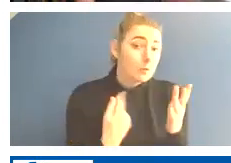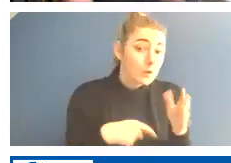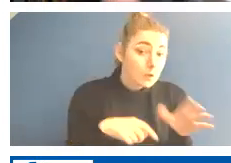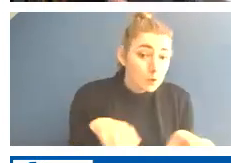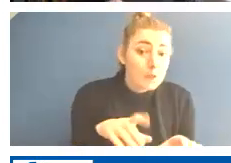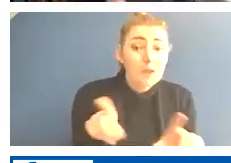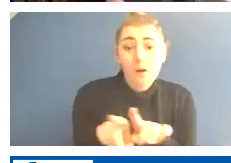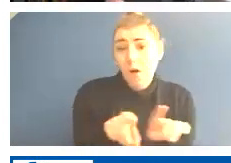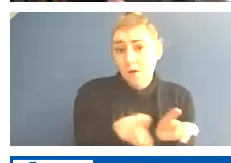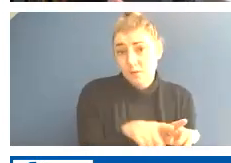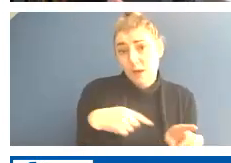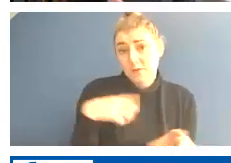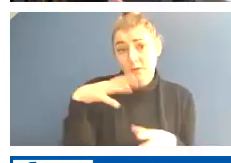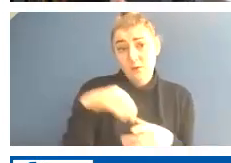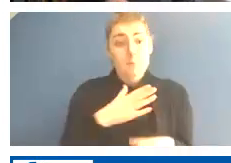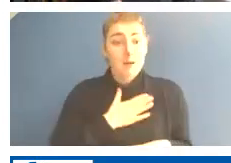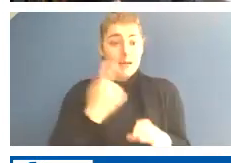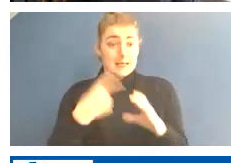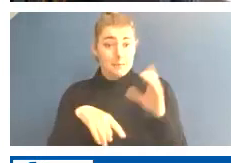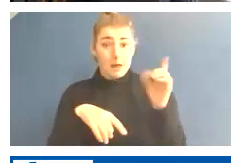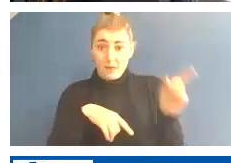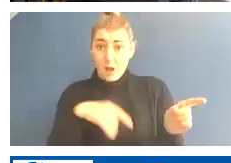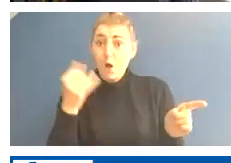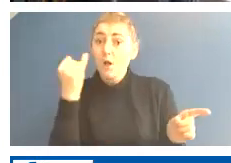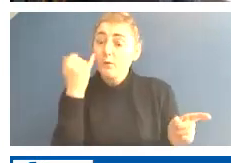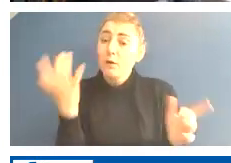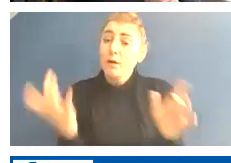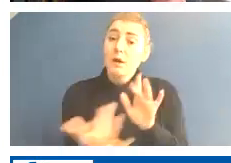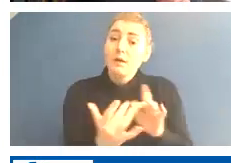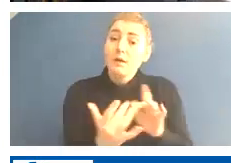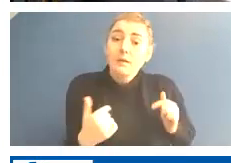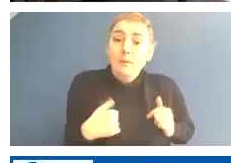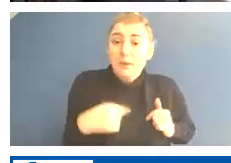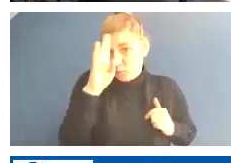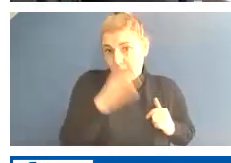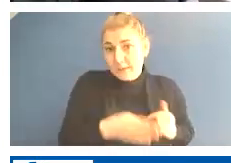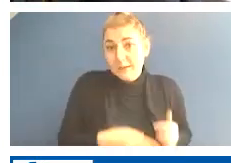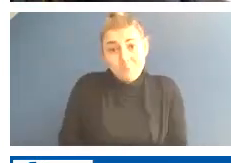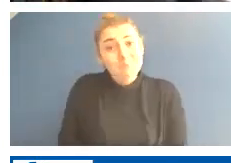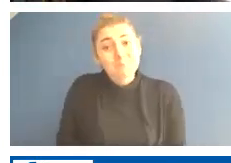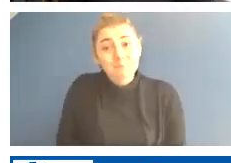then also I've included my email here if you do want to reach out to me directly.